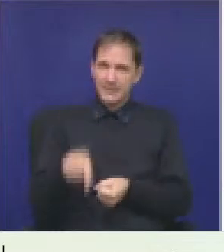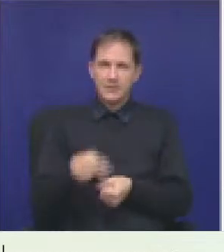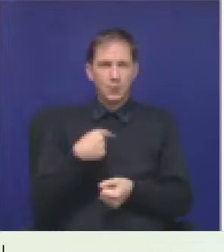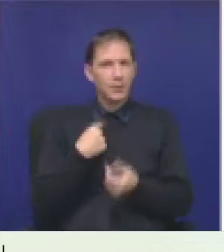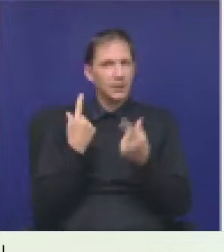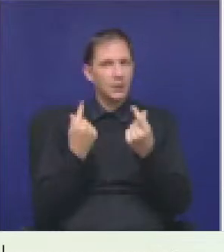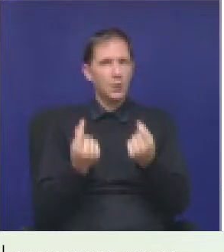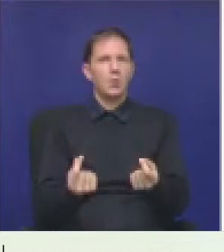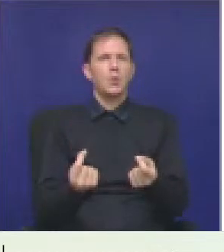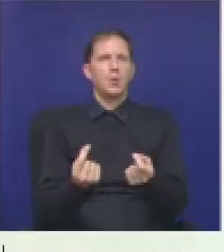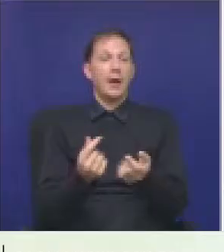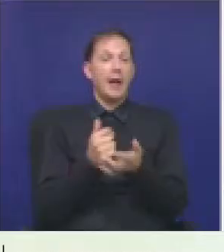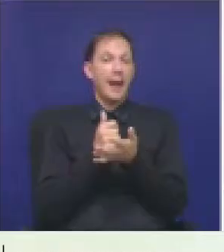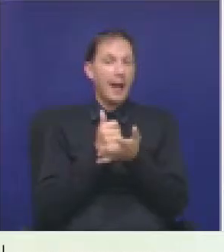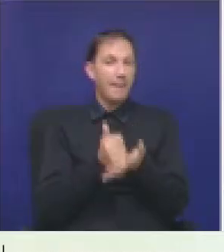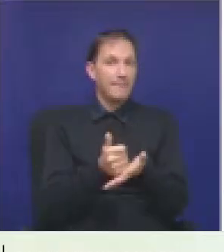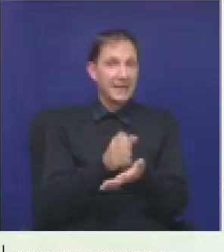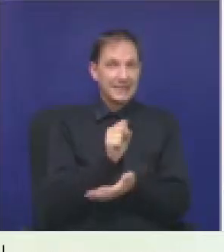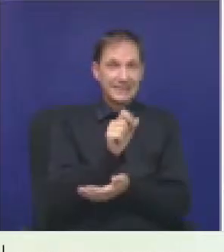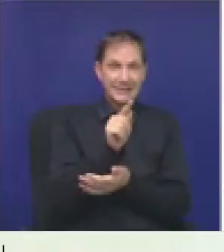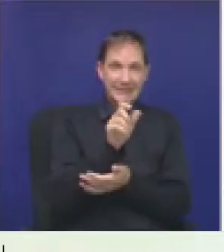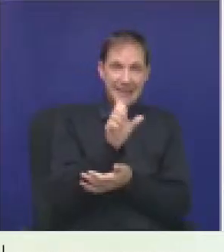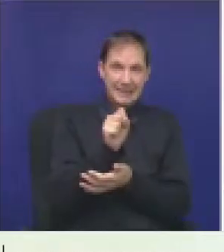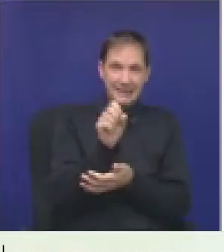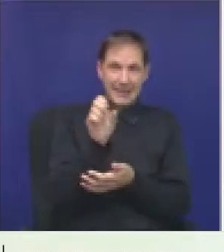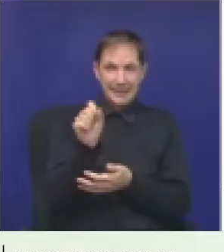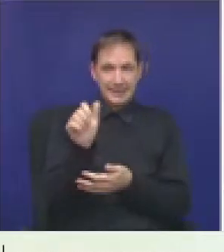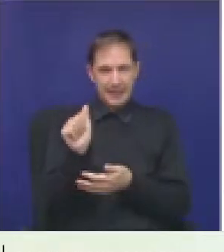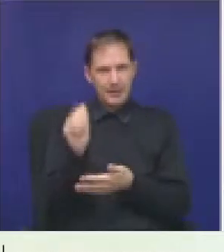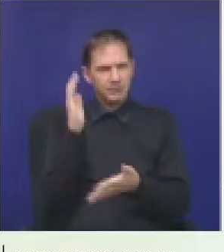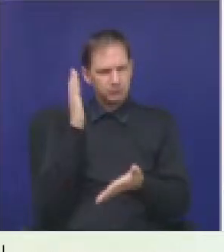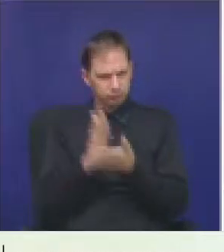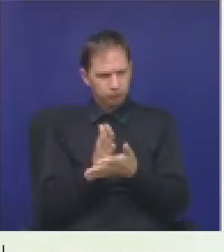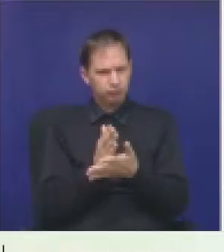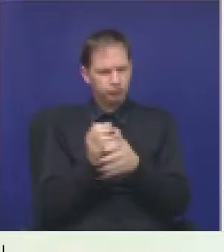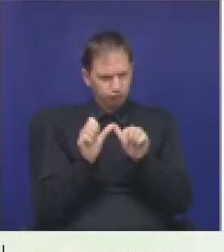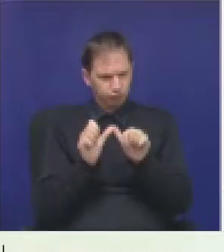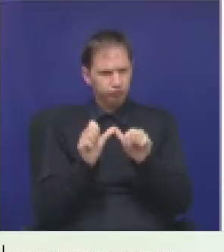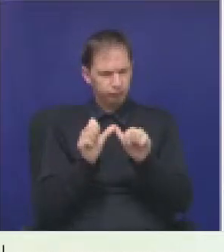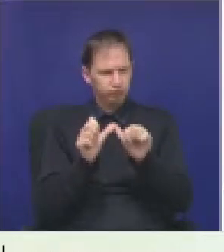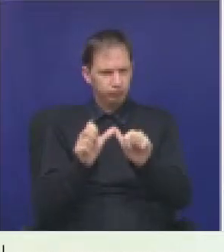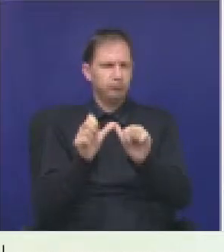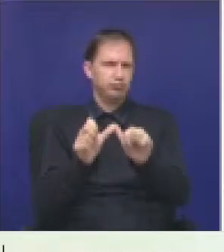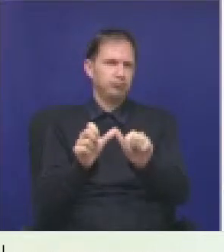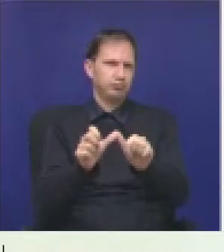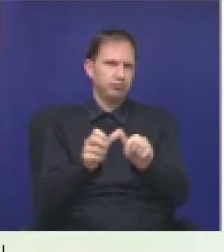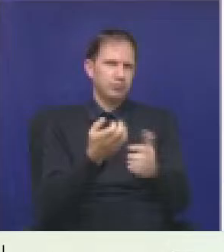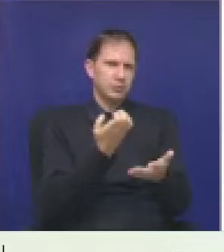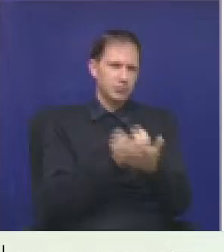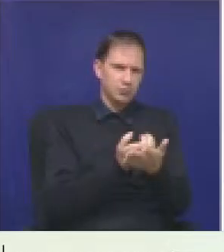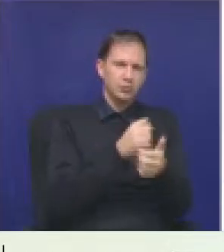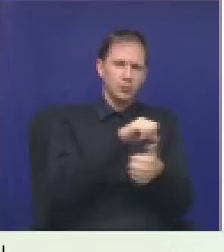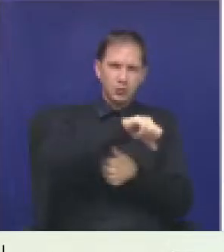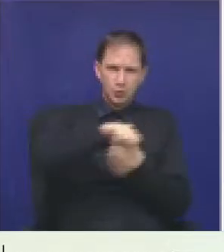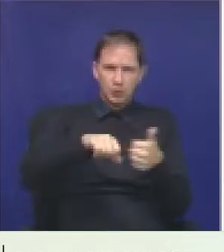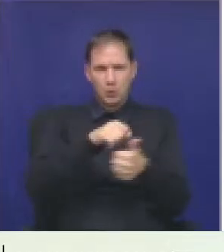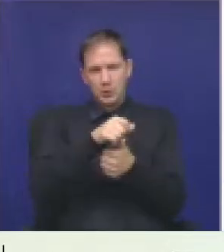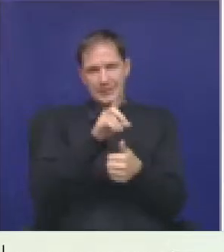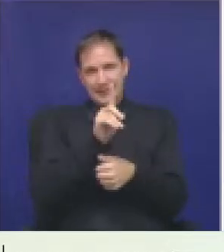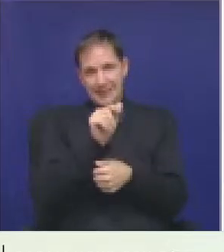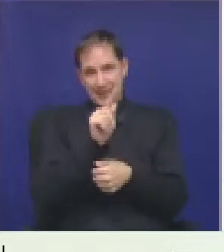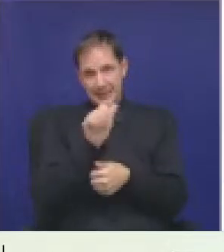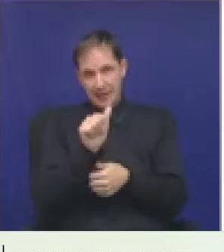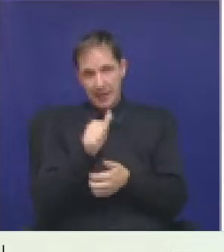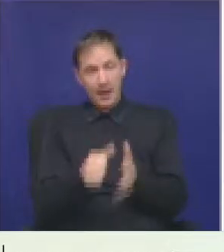that Stats SA remains at the forefront of delivering essential socioeconomic data. This data is not only vital